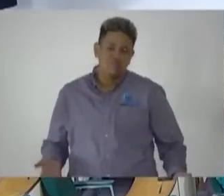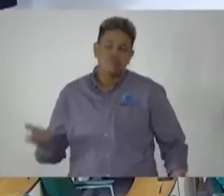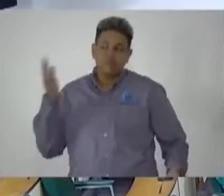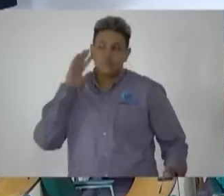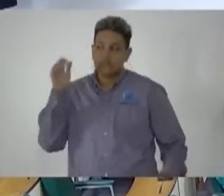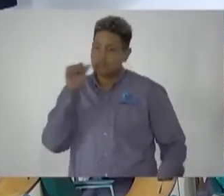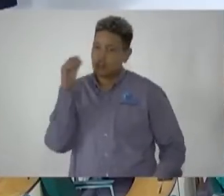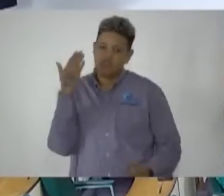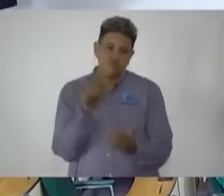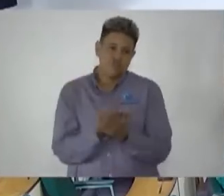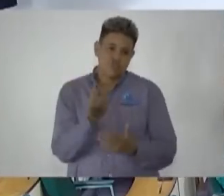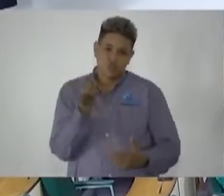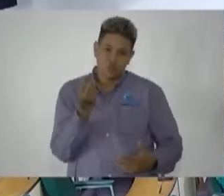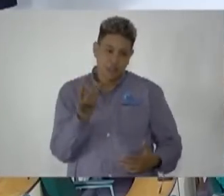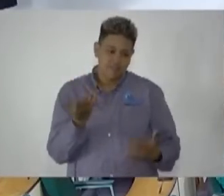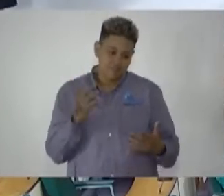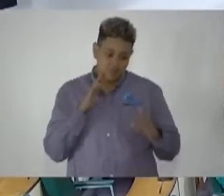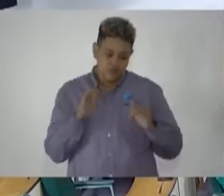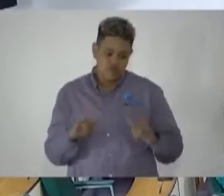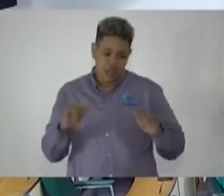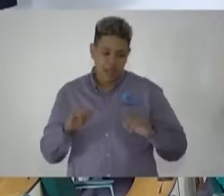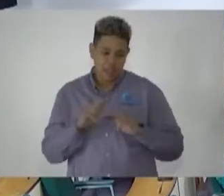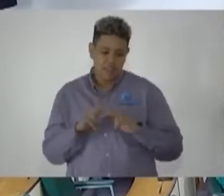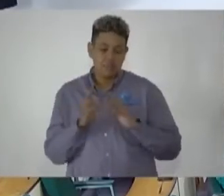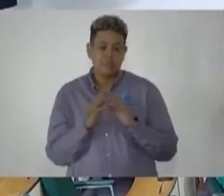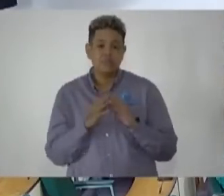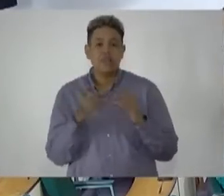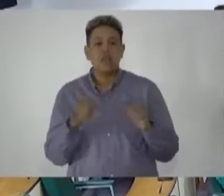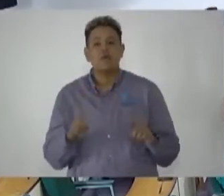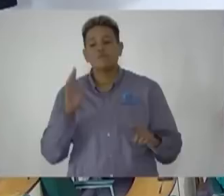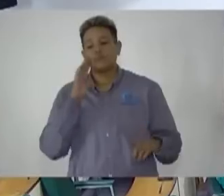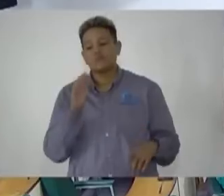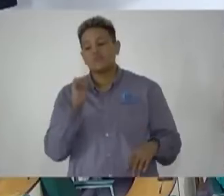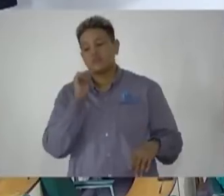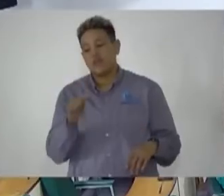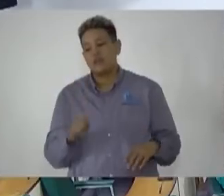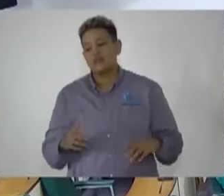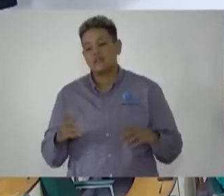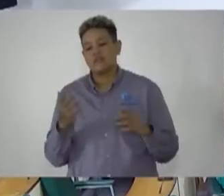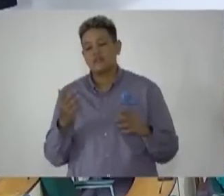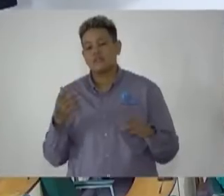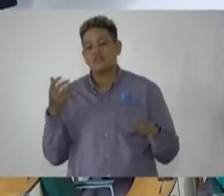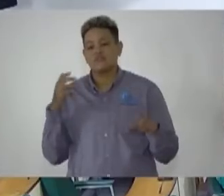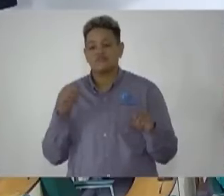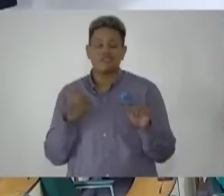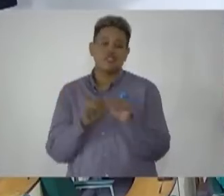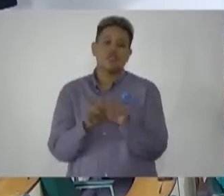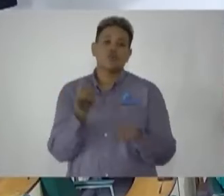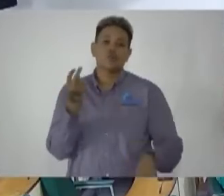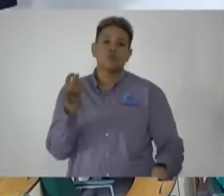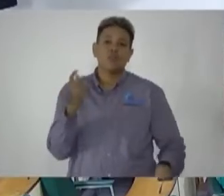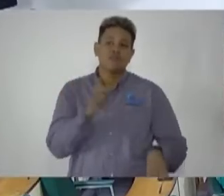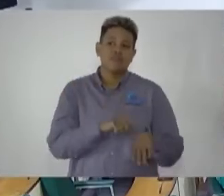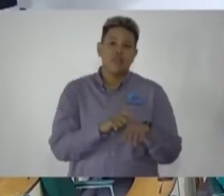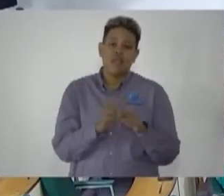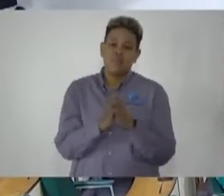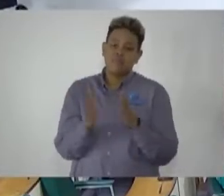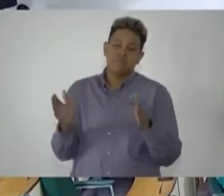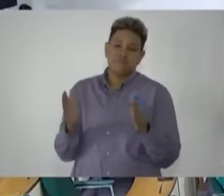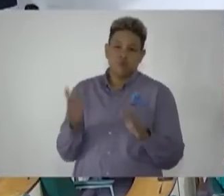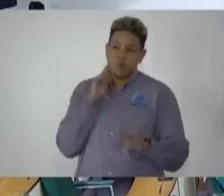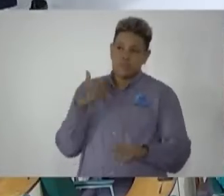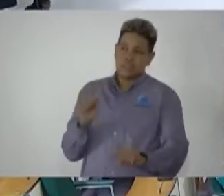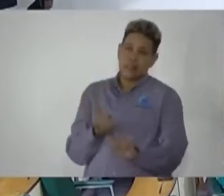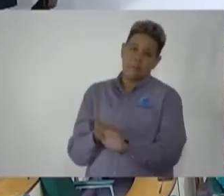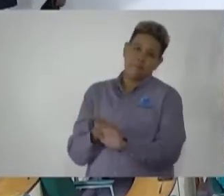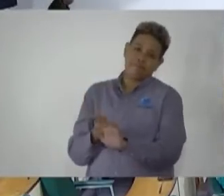next week at our regular sitting, that would not still catch the agenda, or the timing rather, of